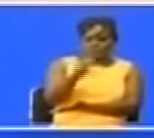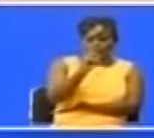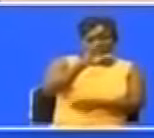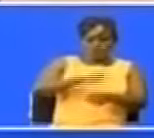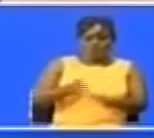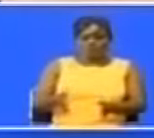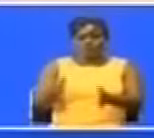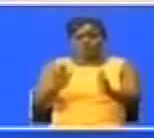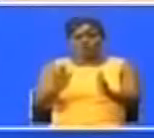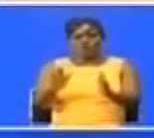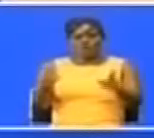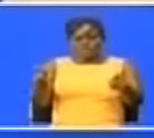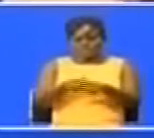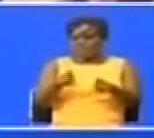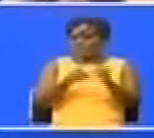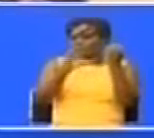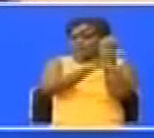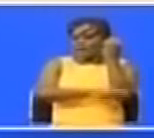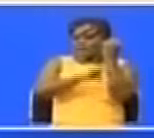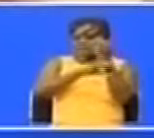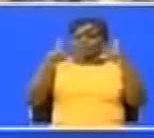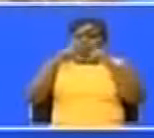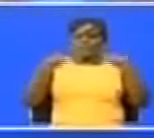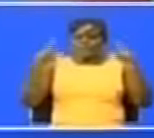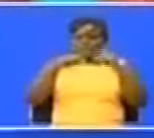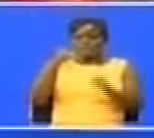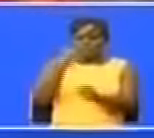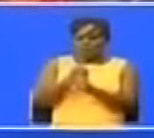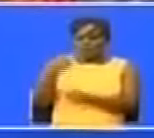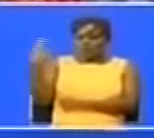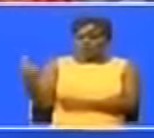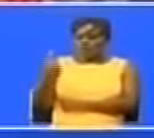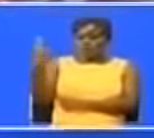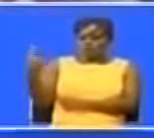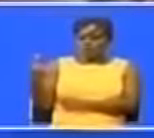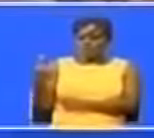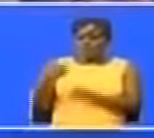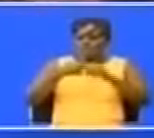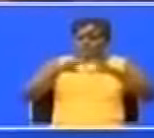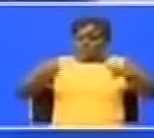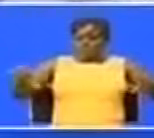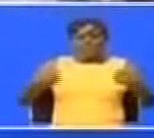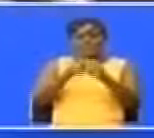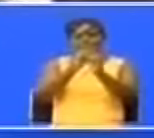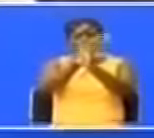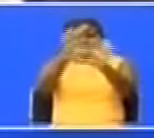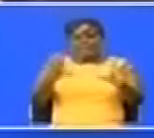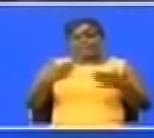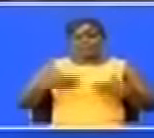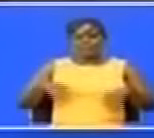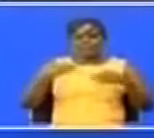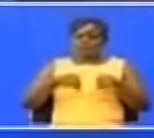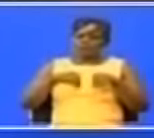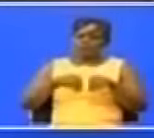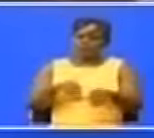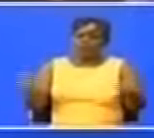streets across the country, the message of Hapa Kazi Tu resonated just as perfectly as Tanzanians followed